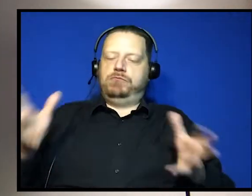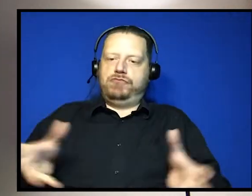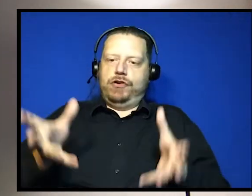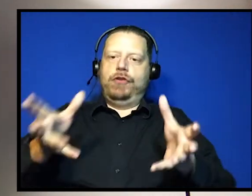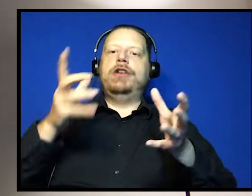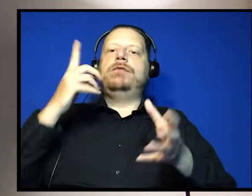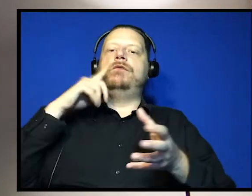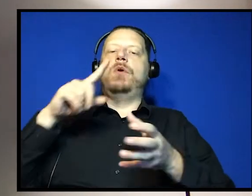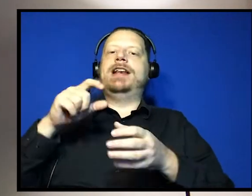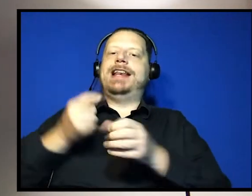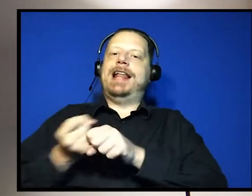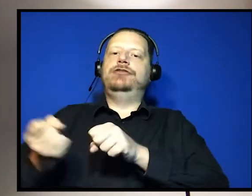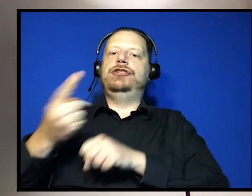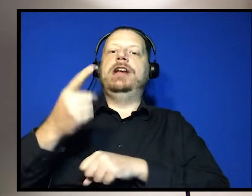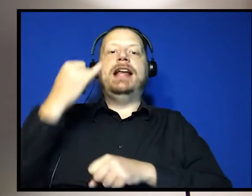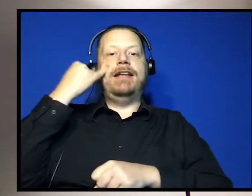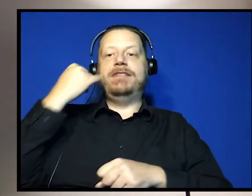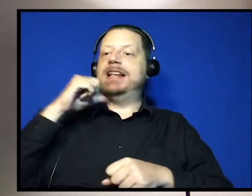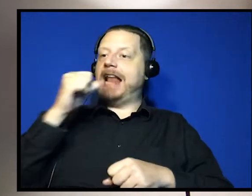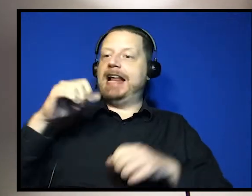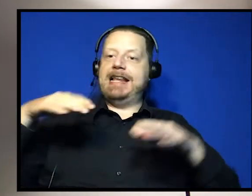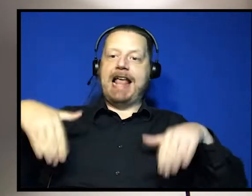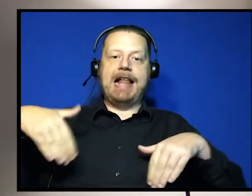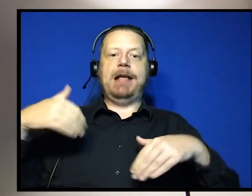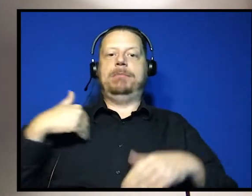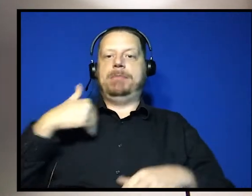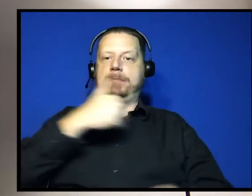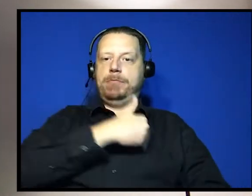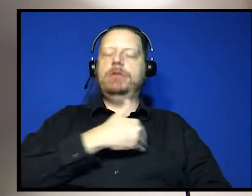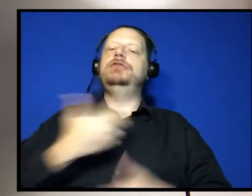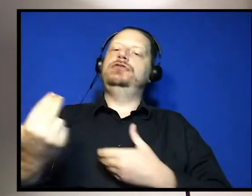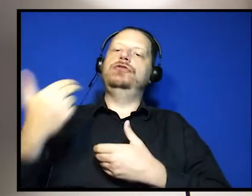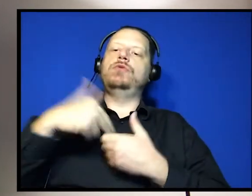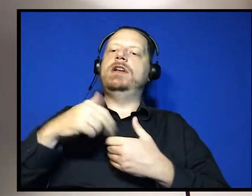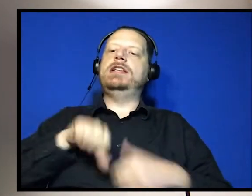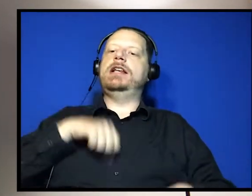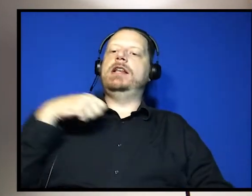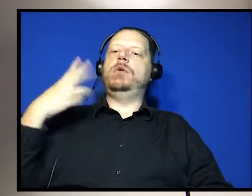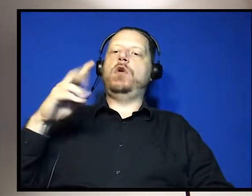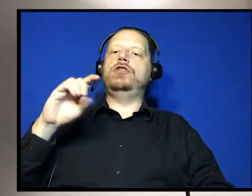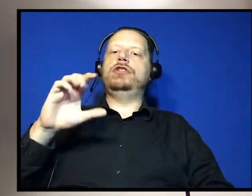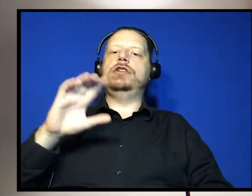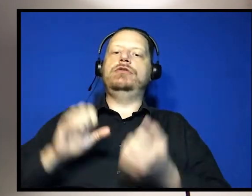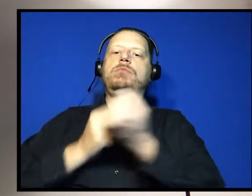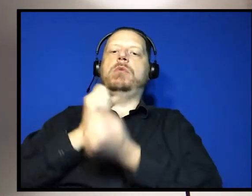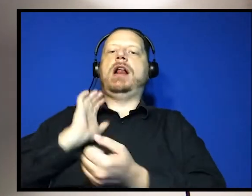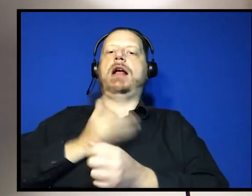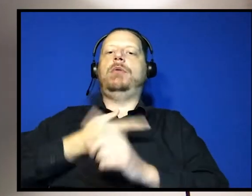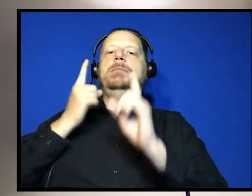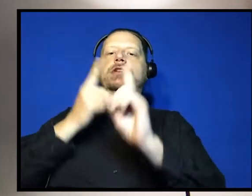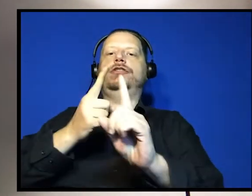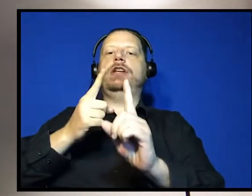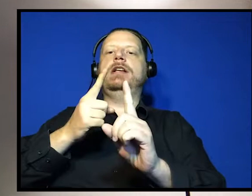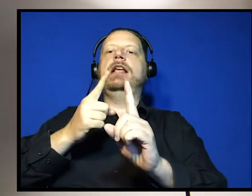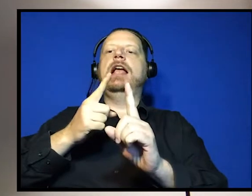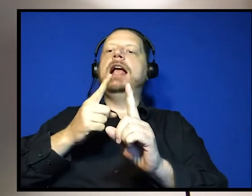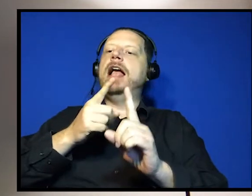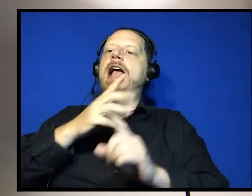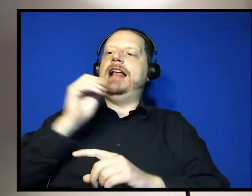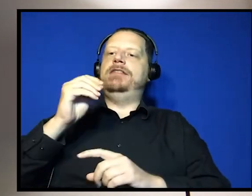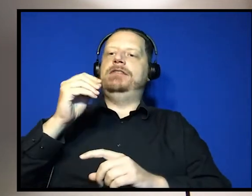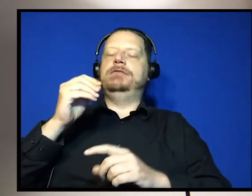membership, or if you are not currently a member, join Dignity Washington to support our mission and stay up to date on all our